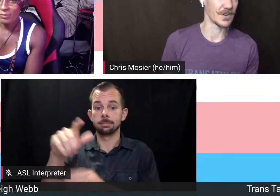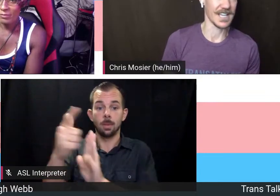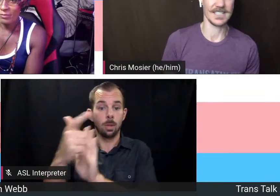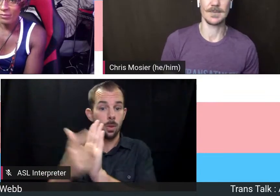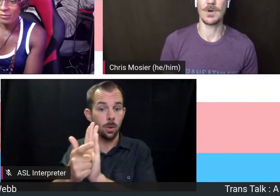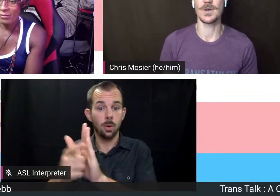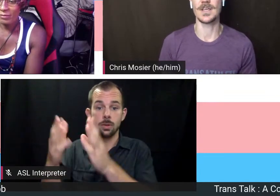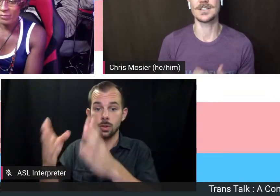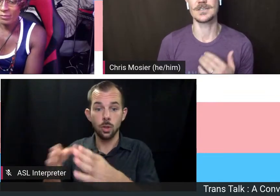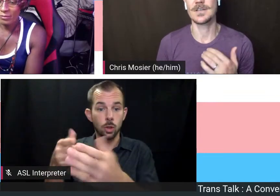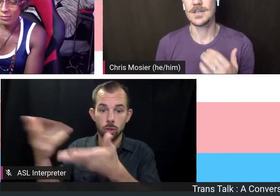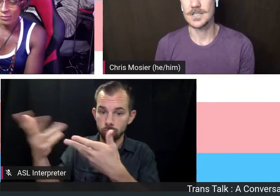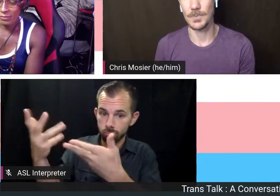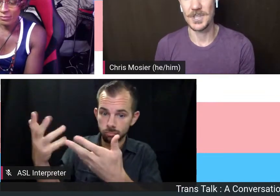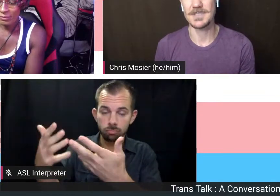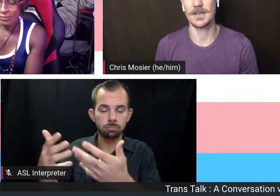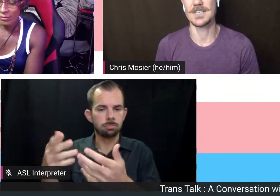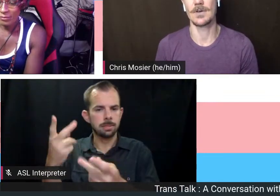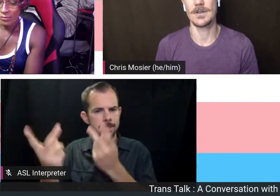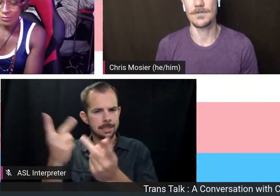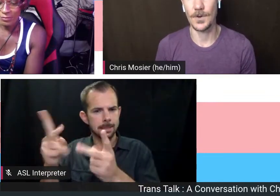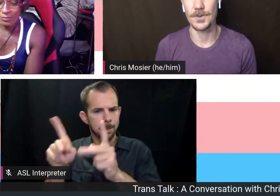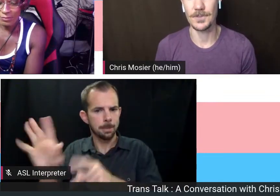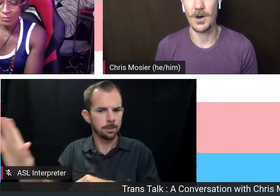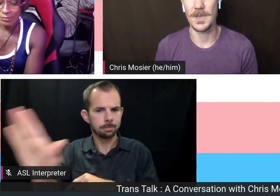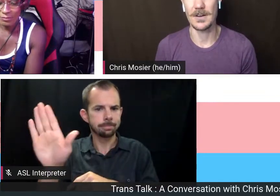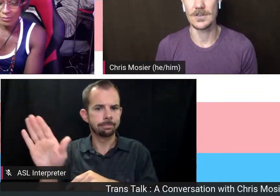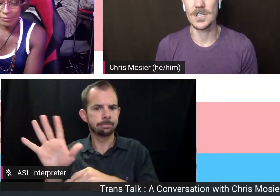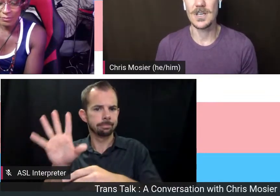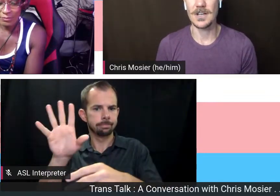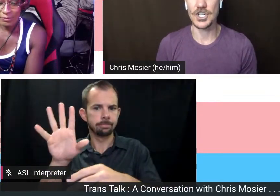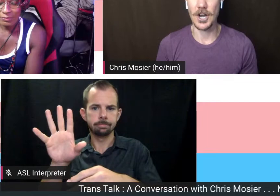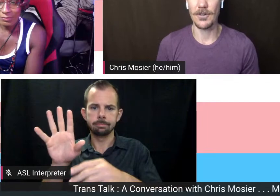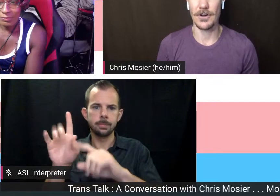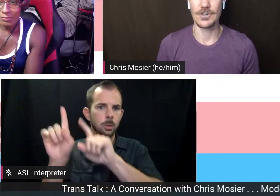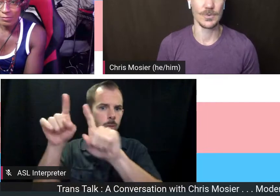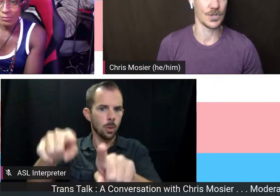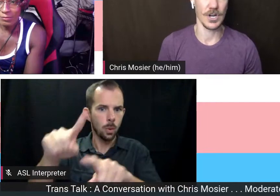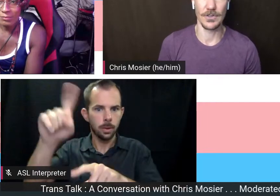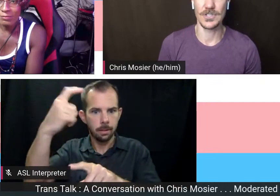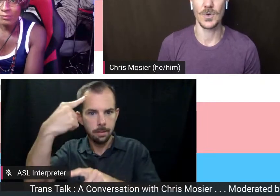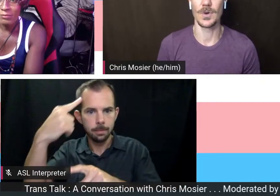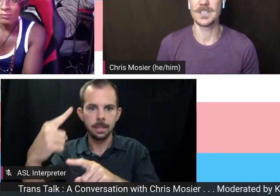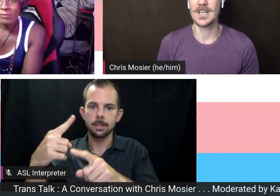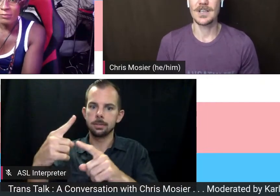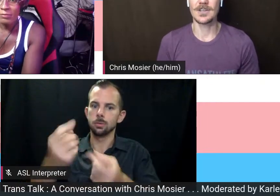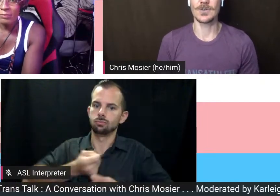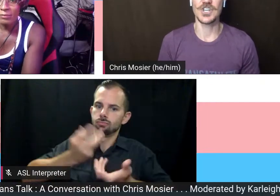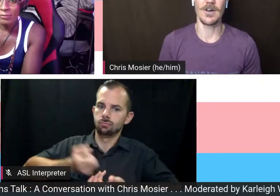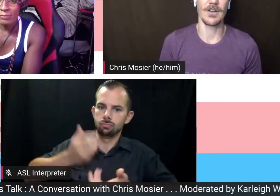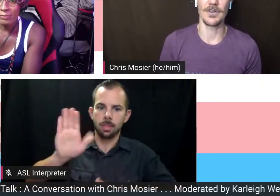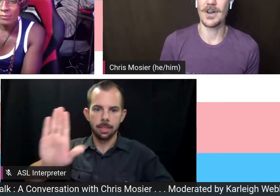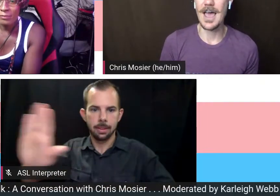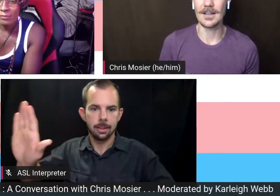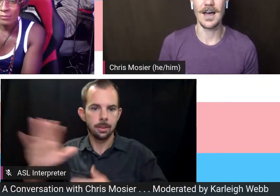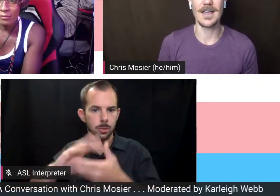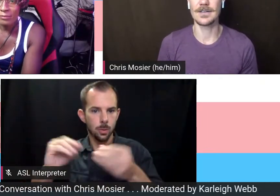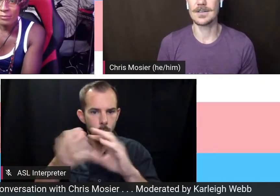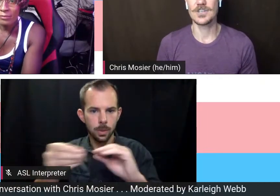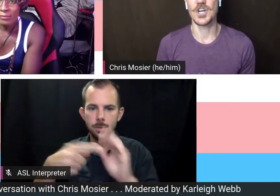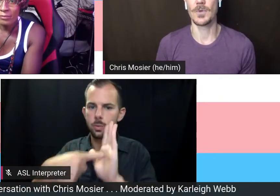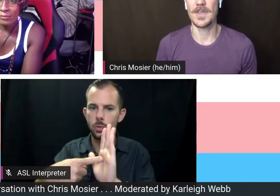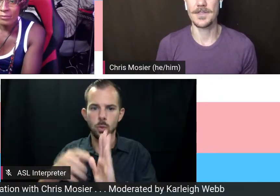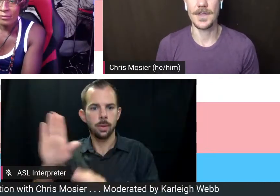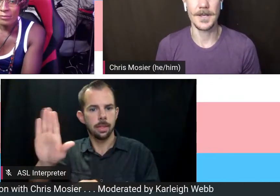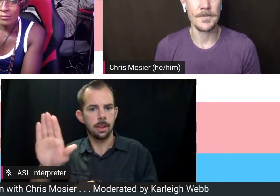to do their testimony, to put themselves out in front of lawmakers and share their truth, share their stories, share how they're an ally